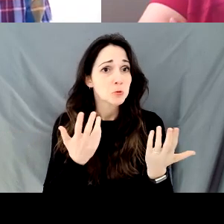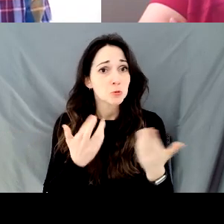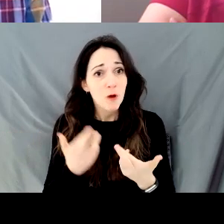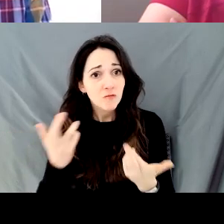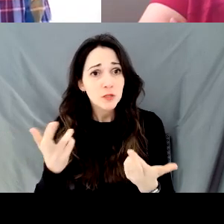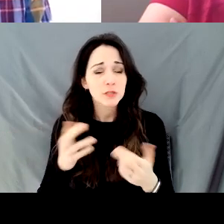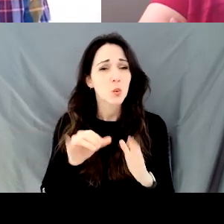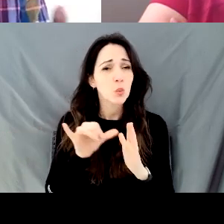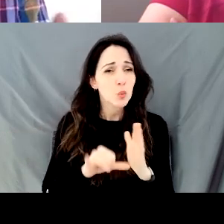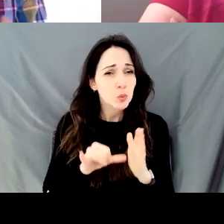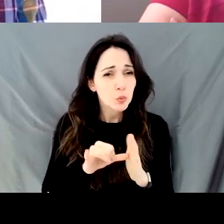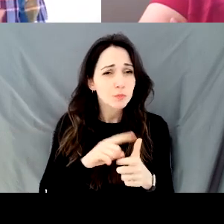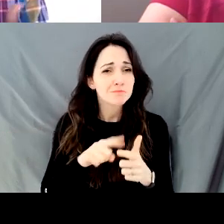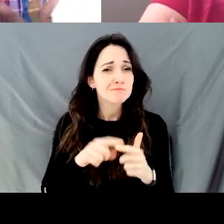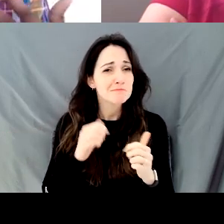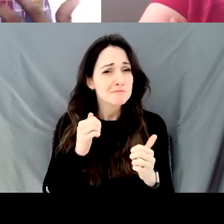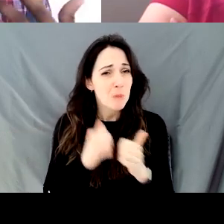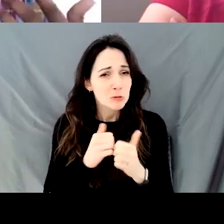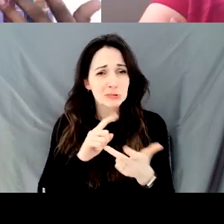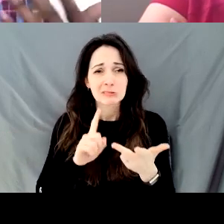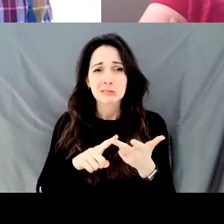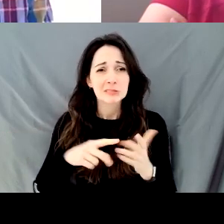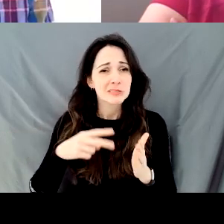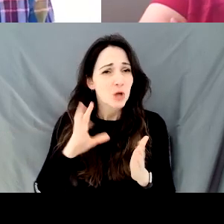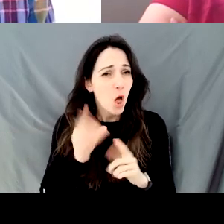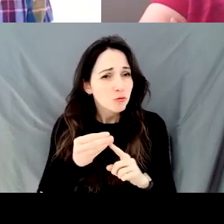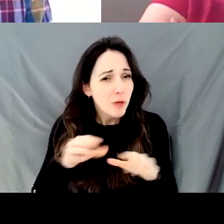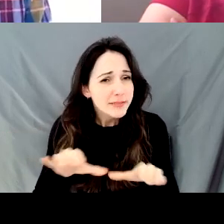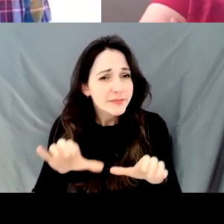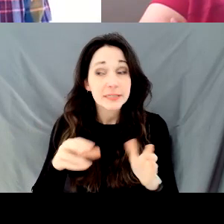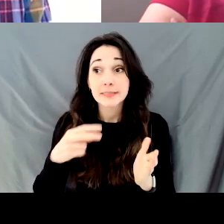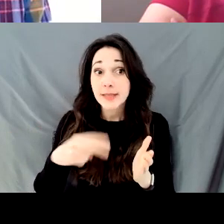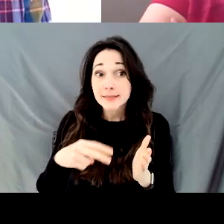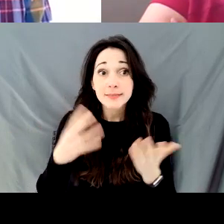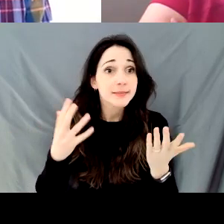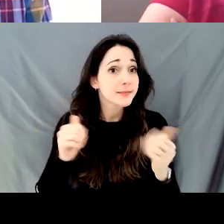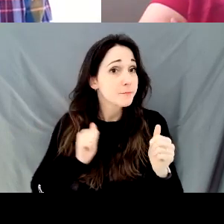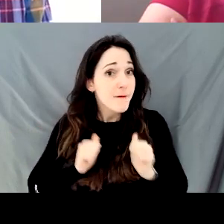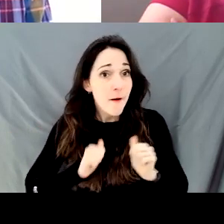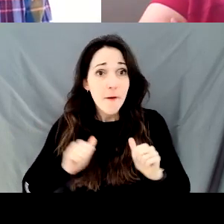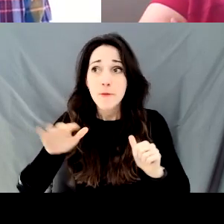cultural activities such as dancing or attending a performance of some kind,